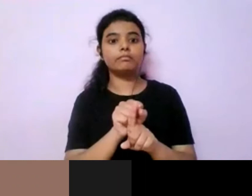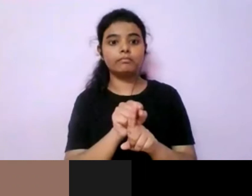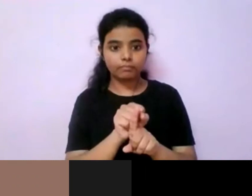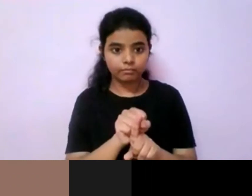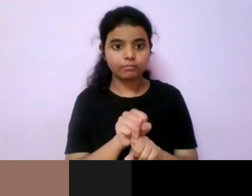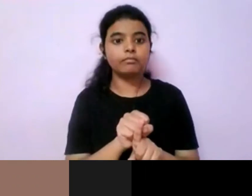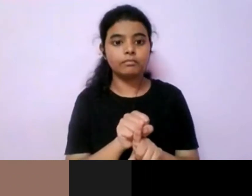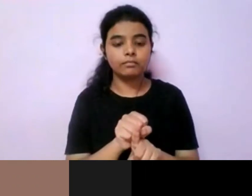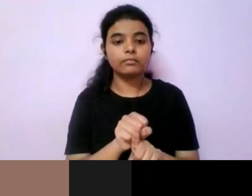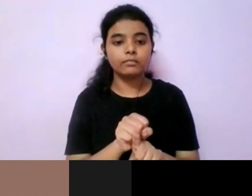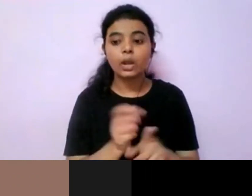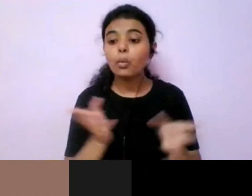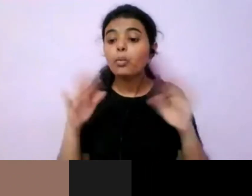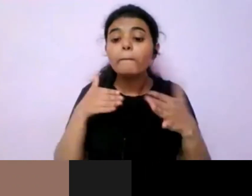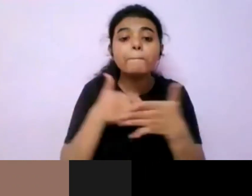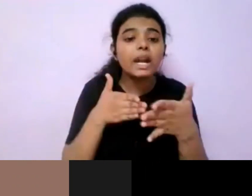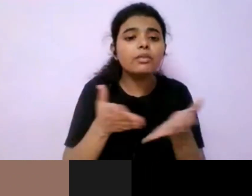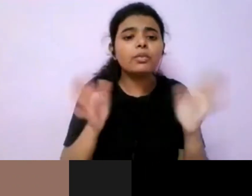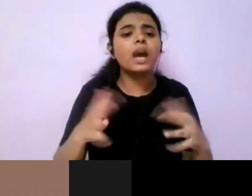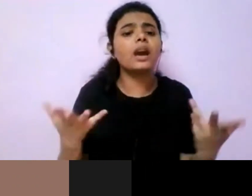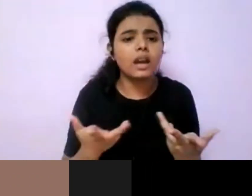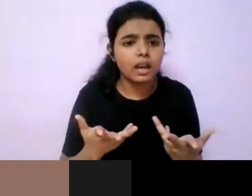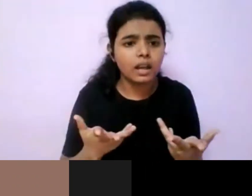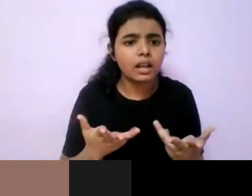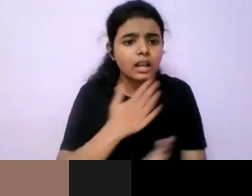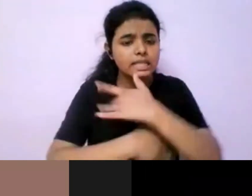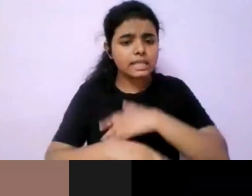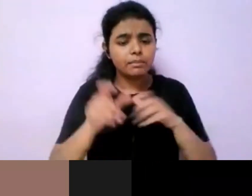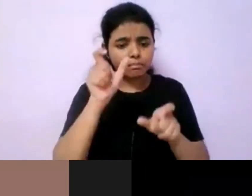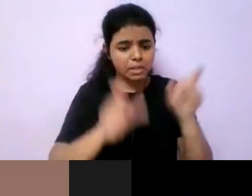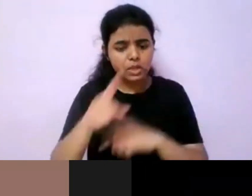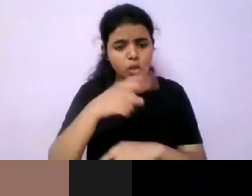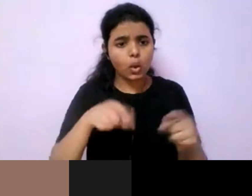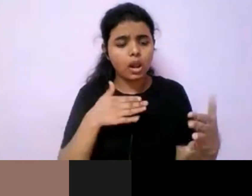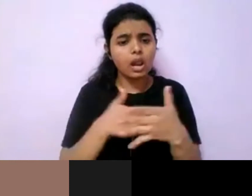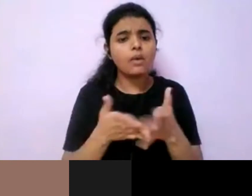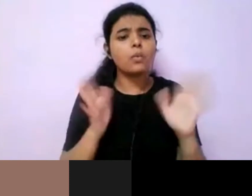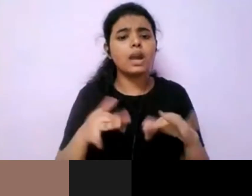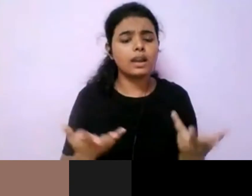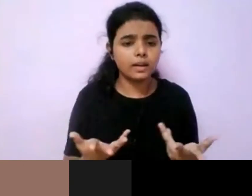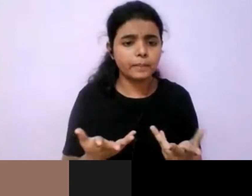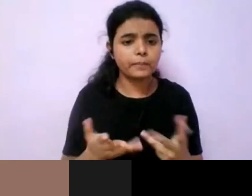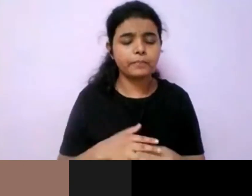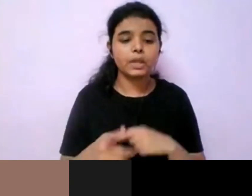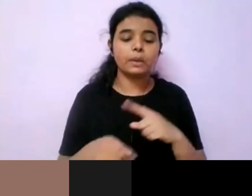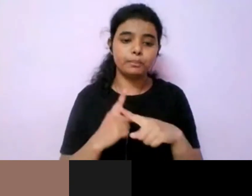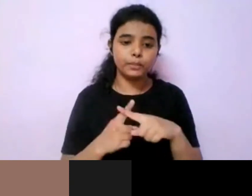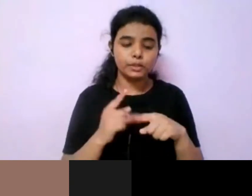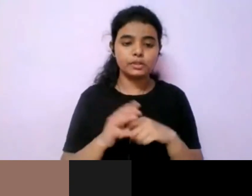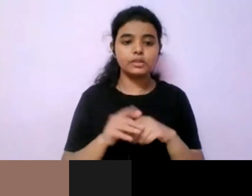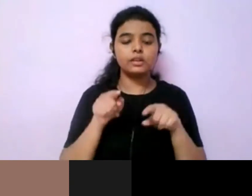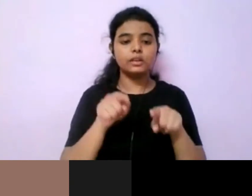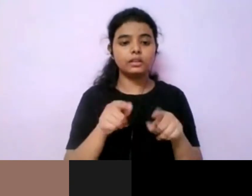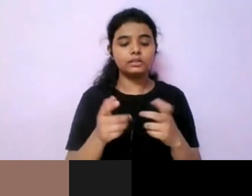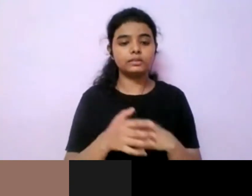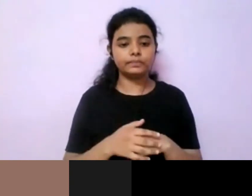identify where are the barriers, what are the barriers that disabled people face, and also their source. So without